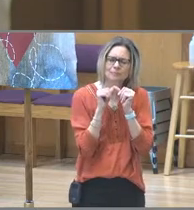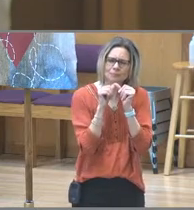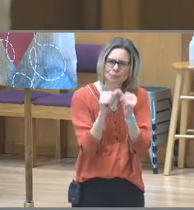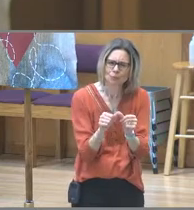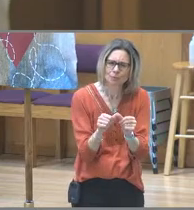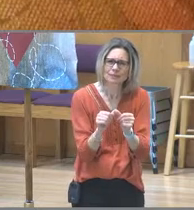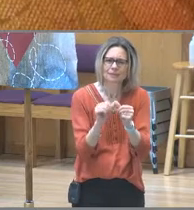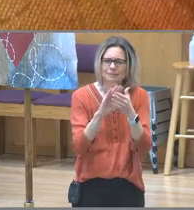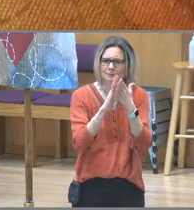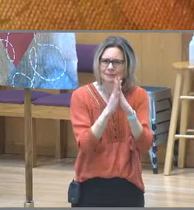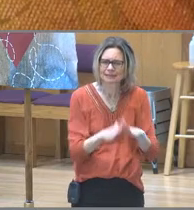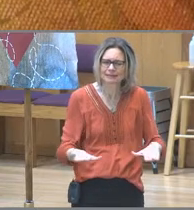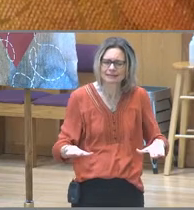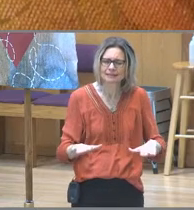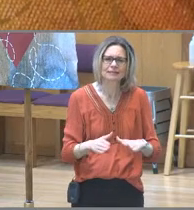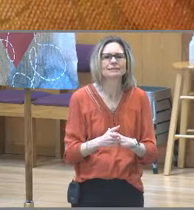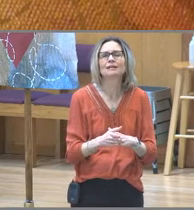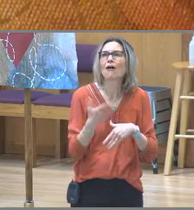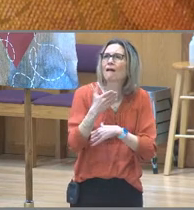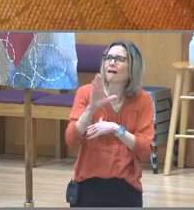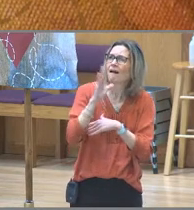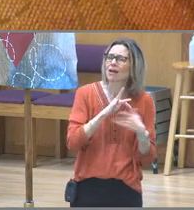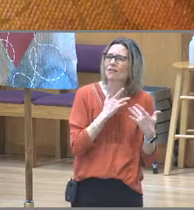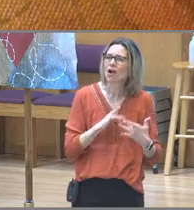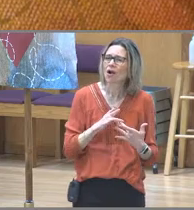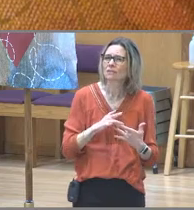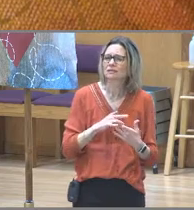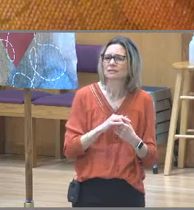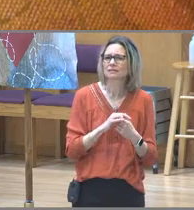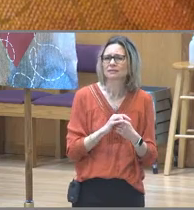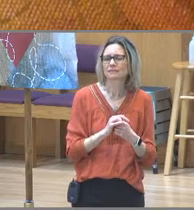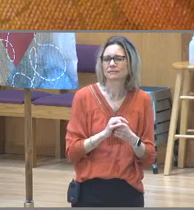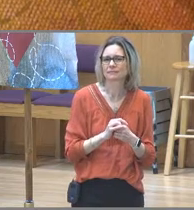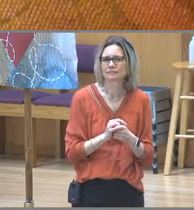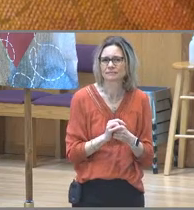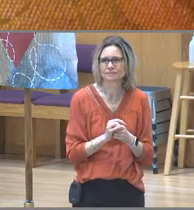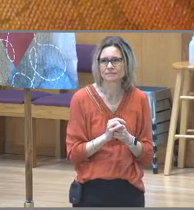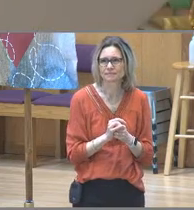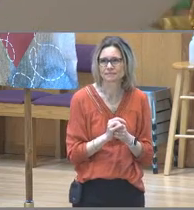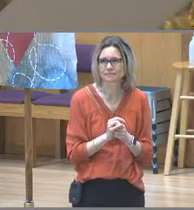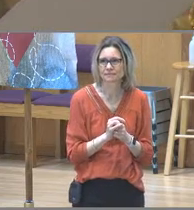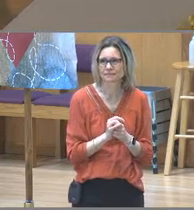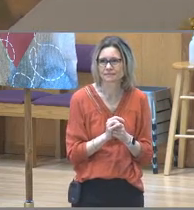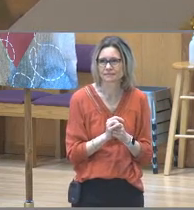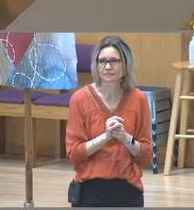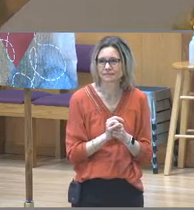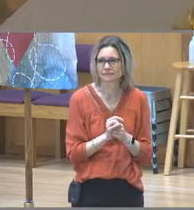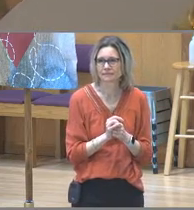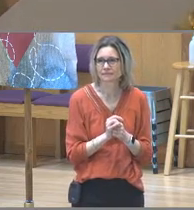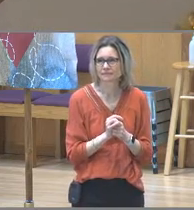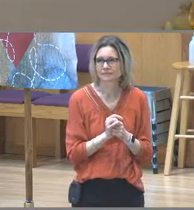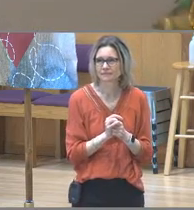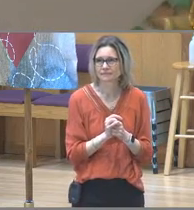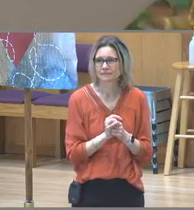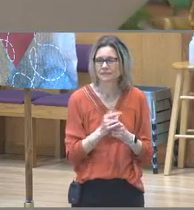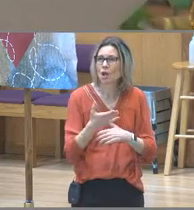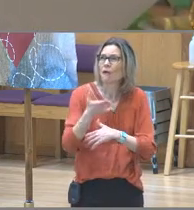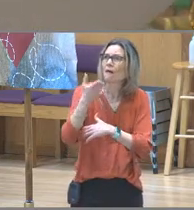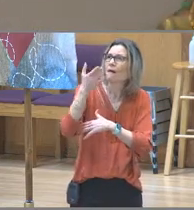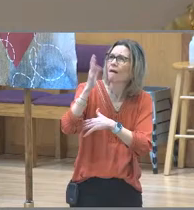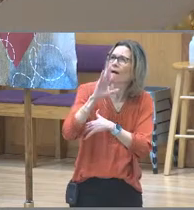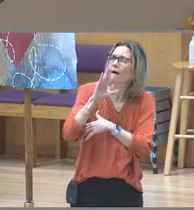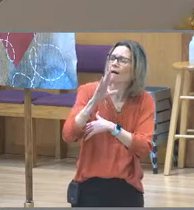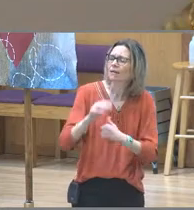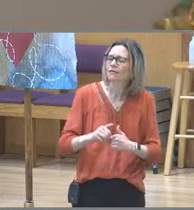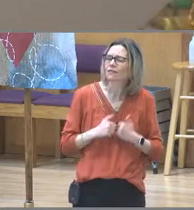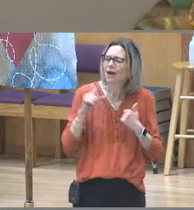ceasefire. God of our wandering hearts, receive our prayer. God of eternal